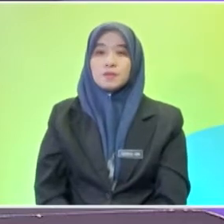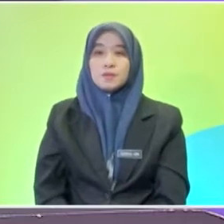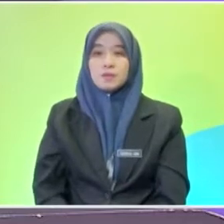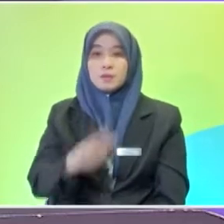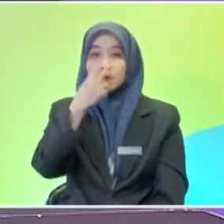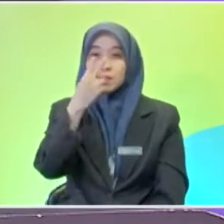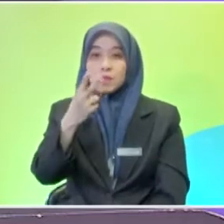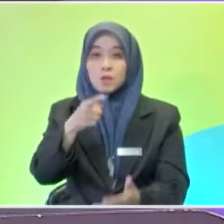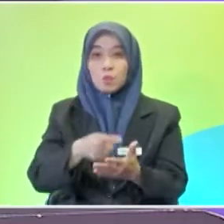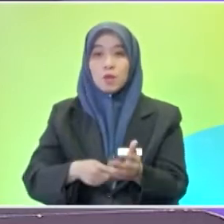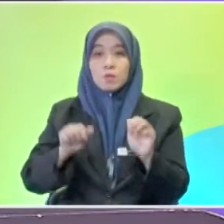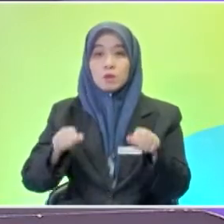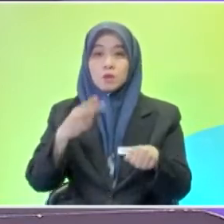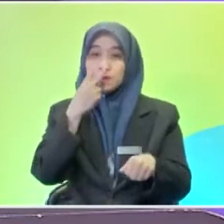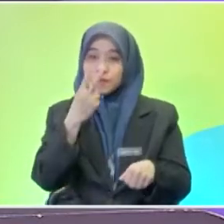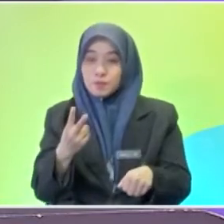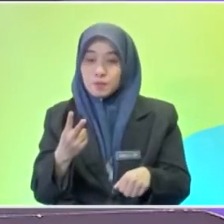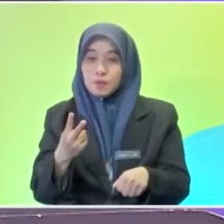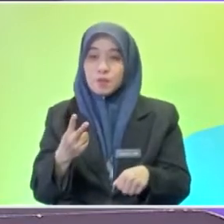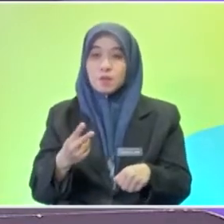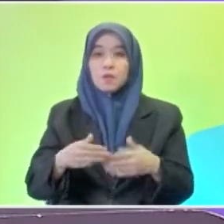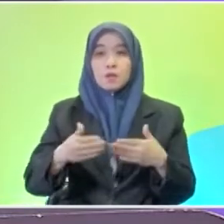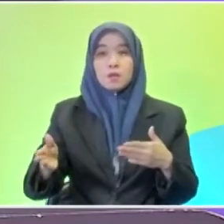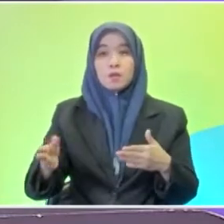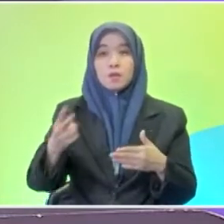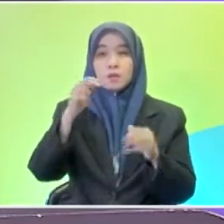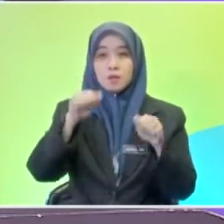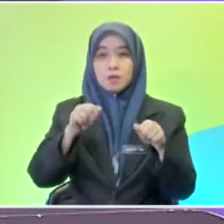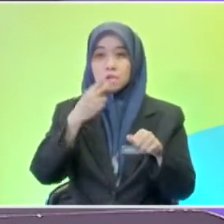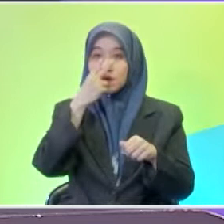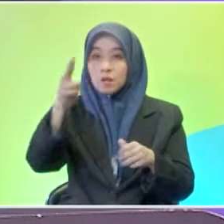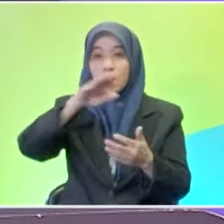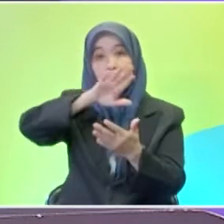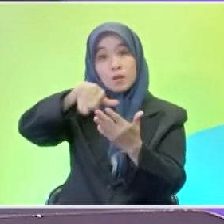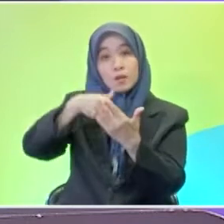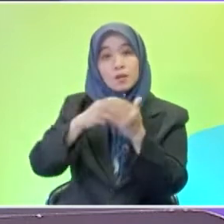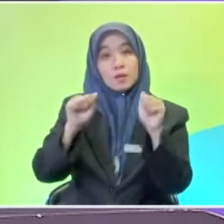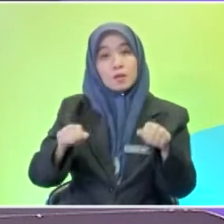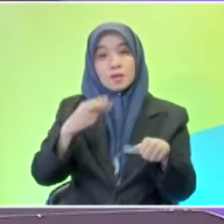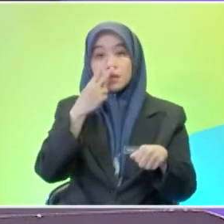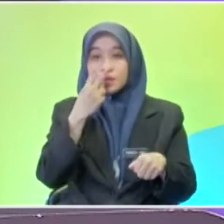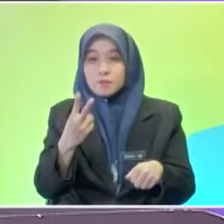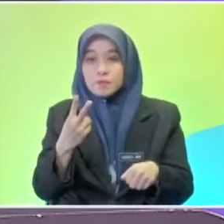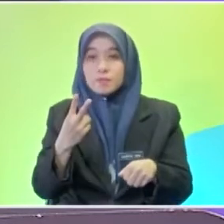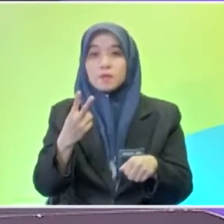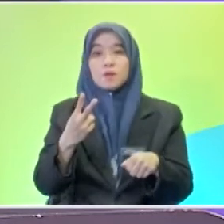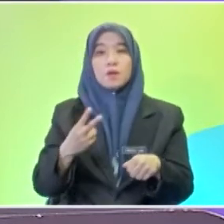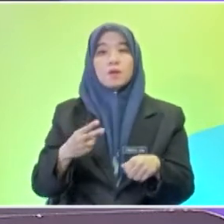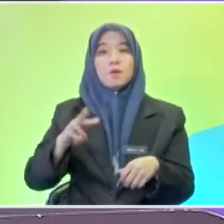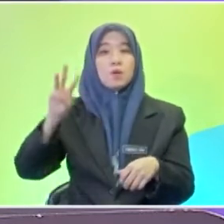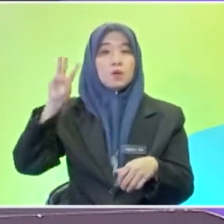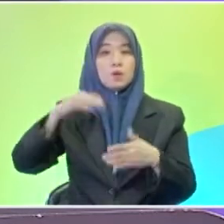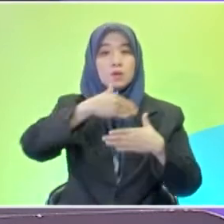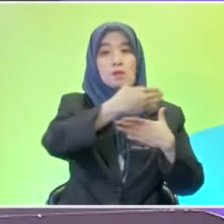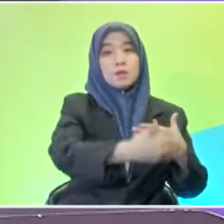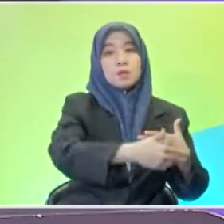to see what she could see. And all that she could see, and all that she could see, was the other